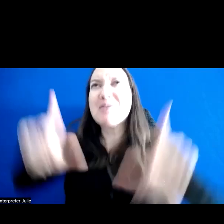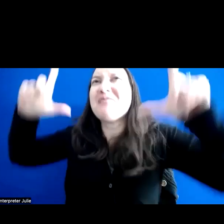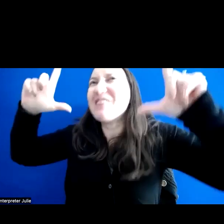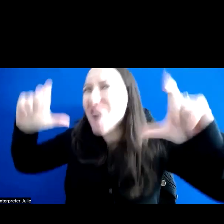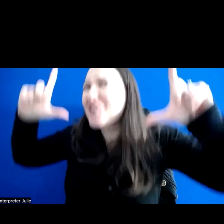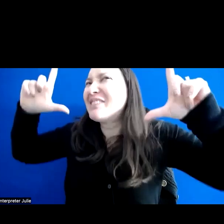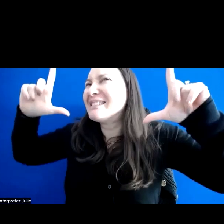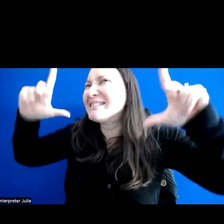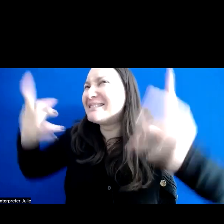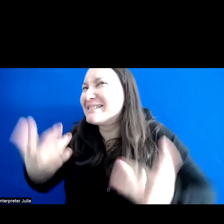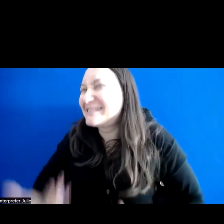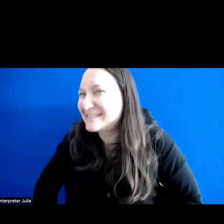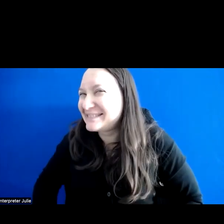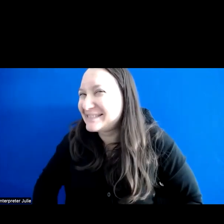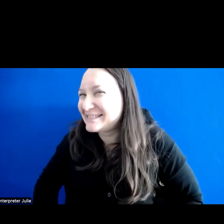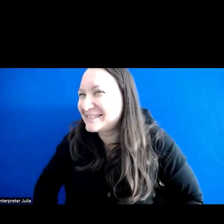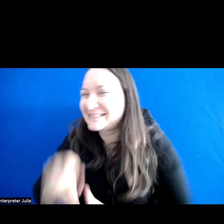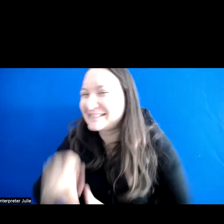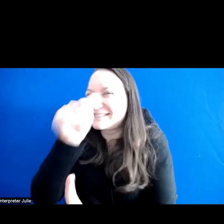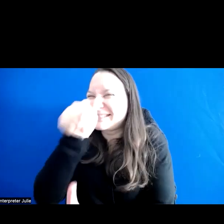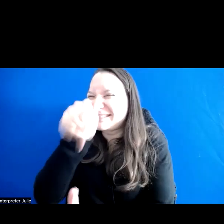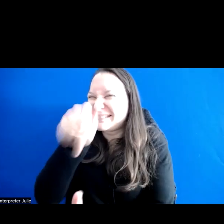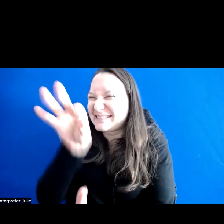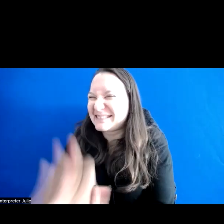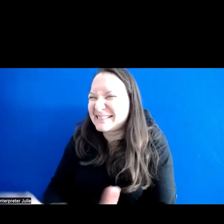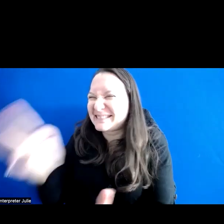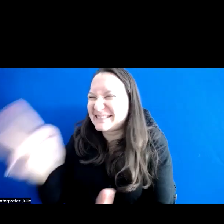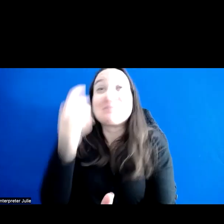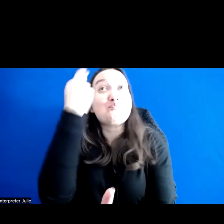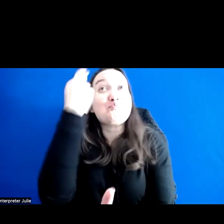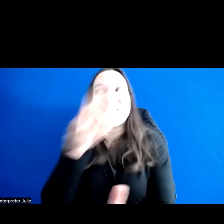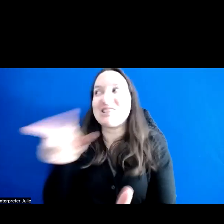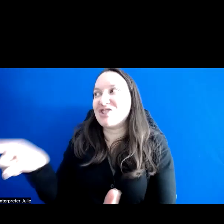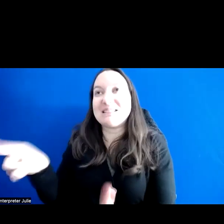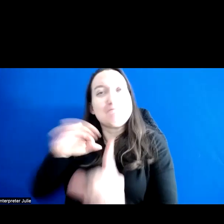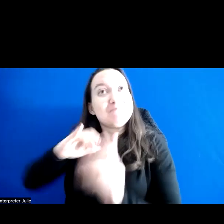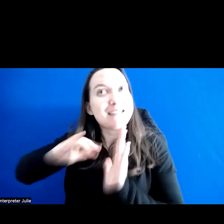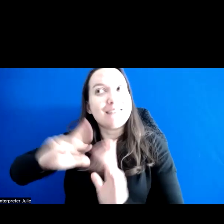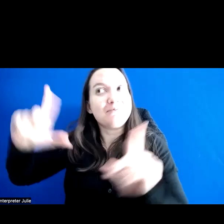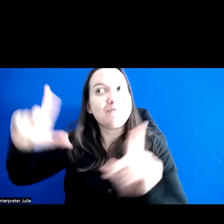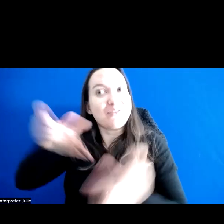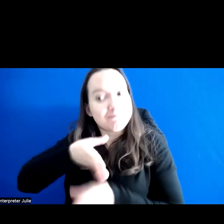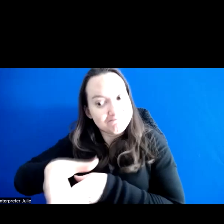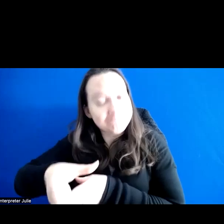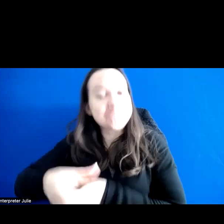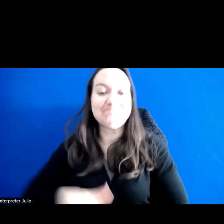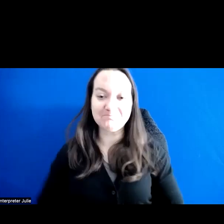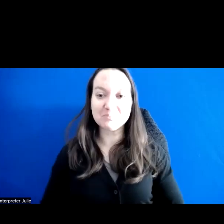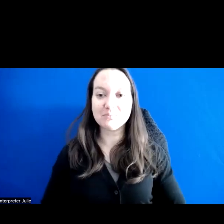photography. That was the key issue, of course, because she was studying photography, after